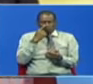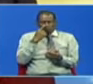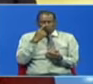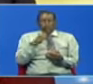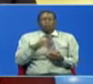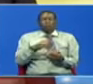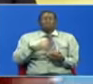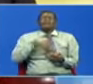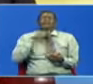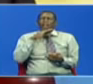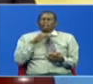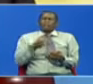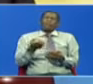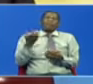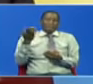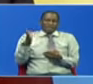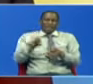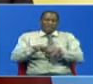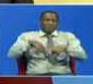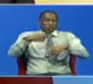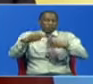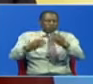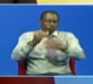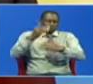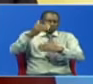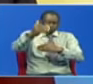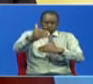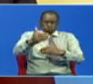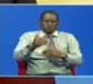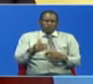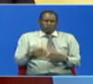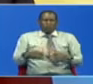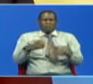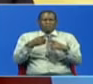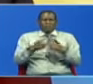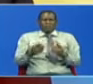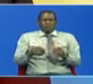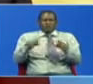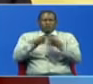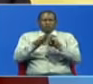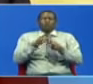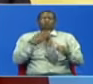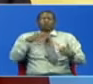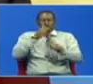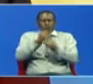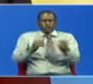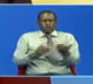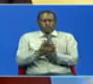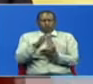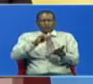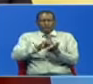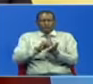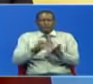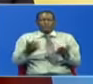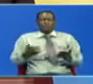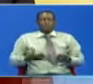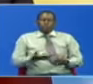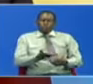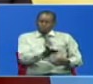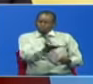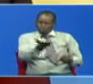home-based deaths as we move forward. But we also want to ensure that those